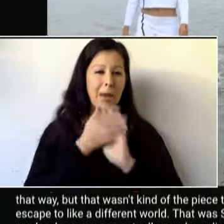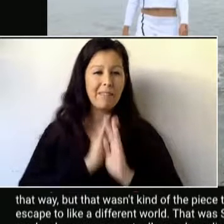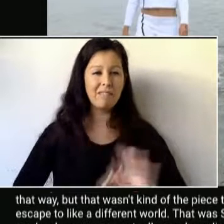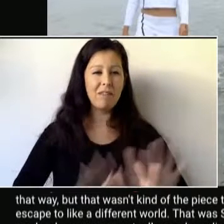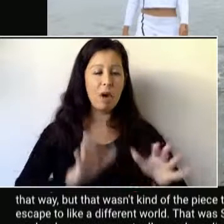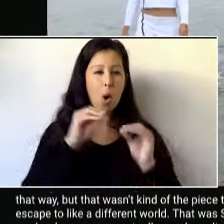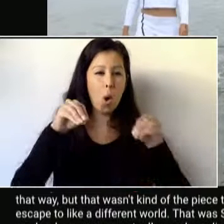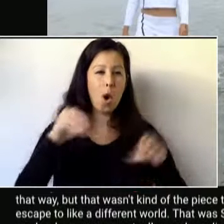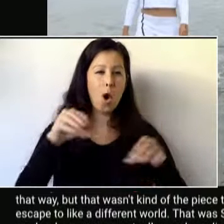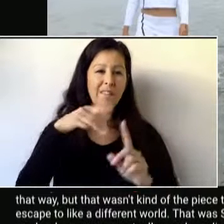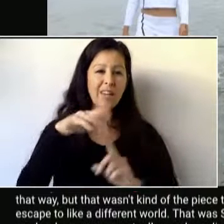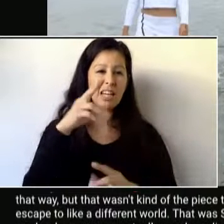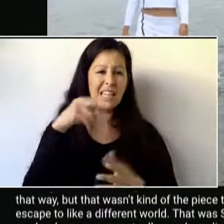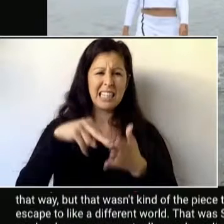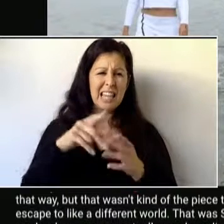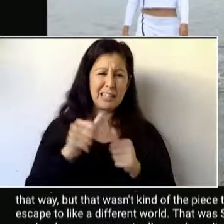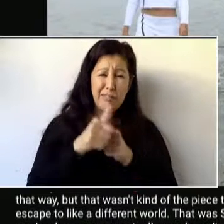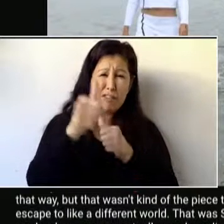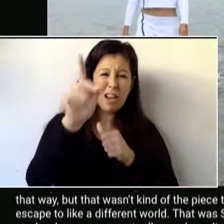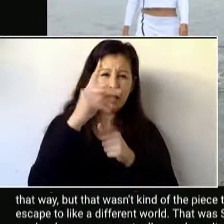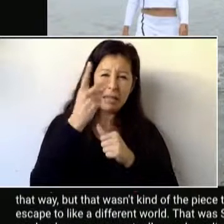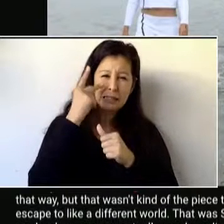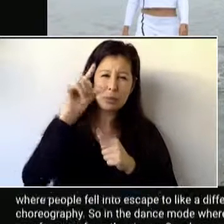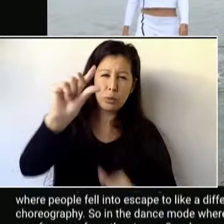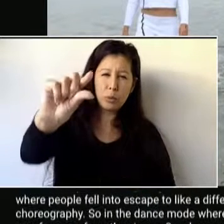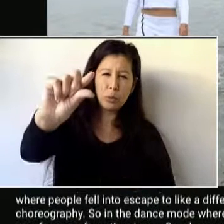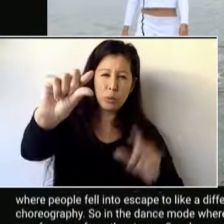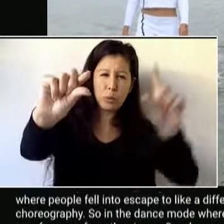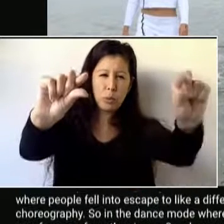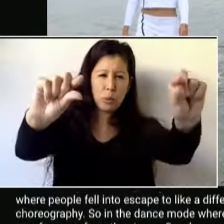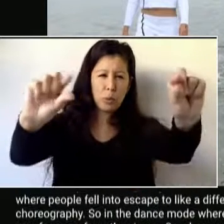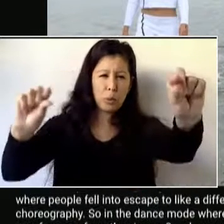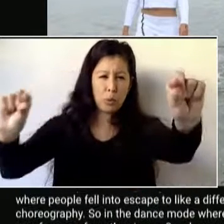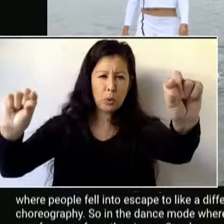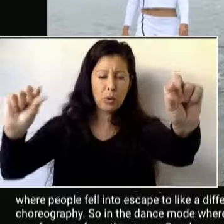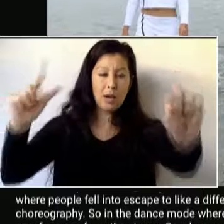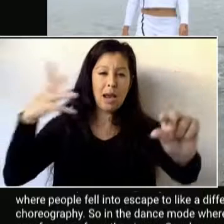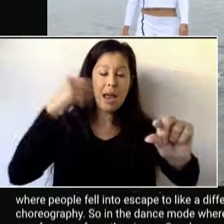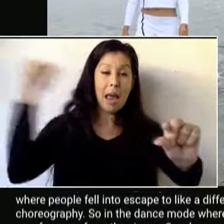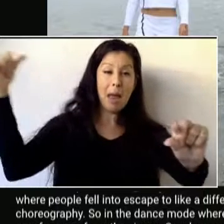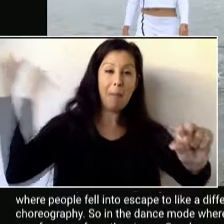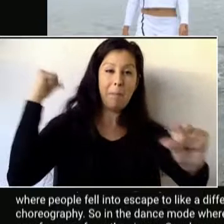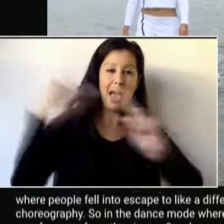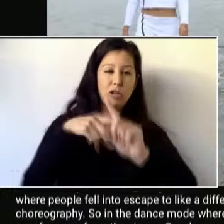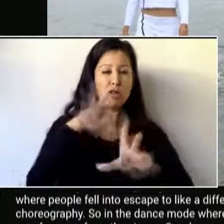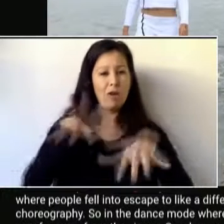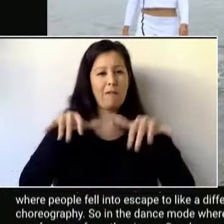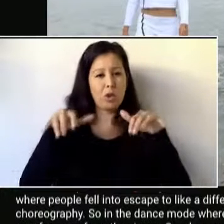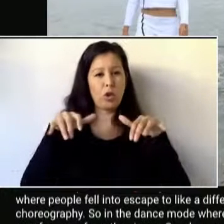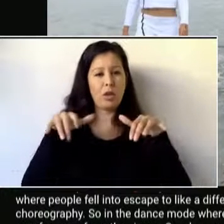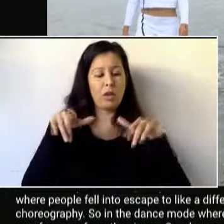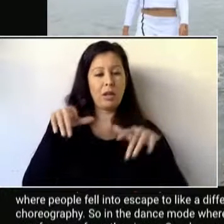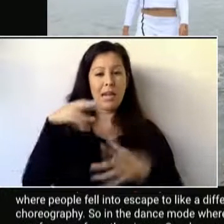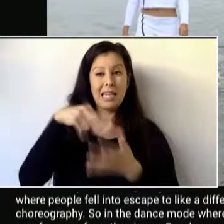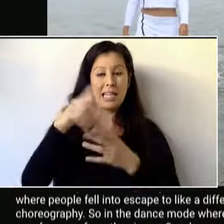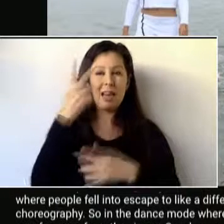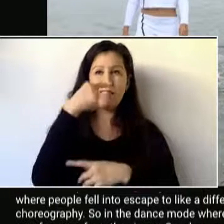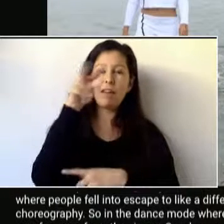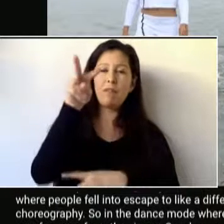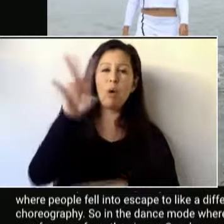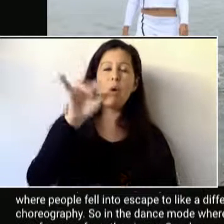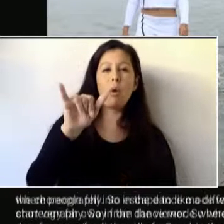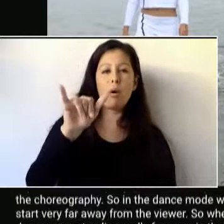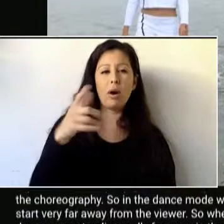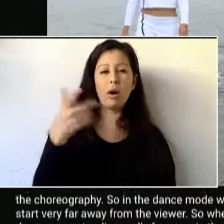see the dancers. Dancers are standing really far away in three separate directions with their backs turned towards you. Because what we realized when we were doing our research was that